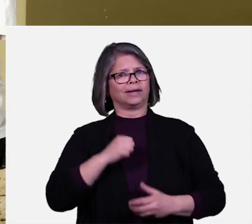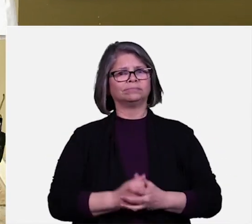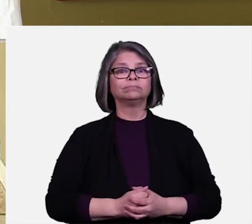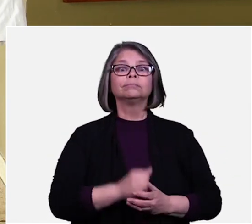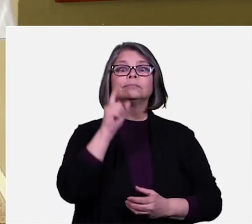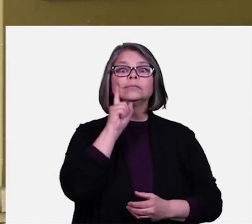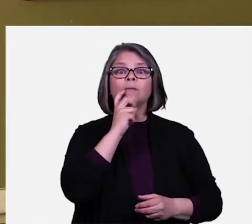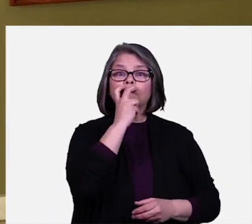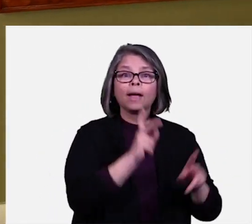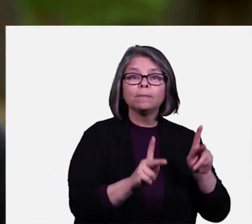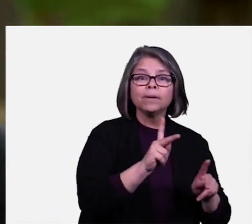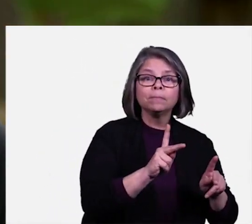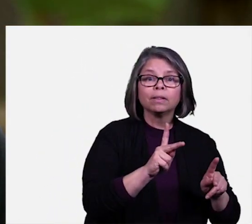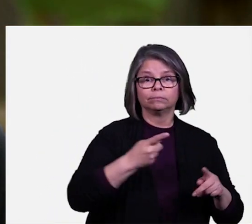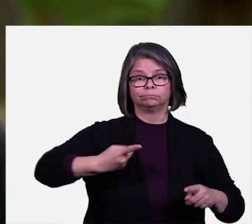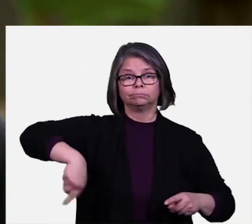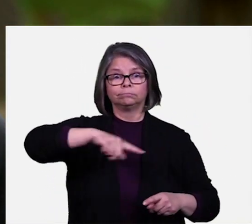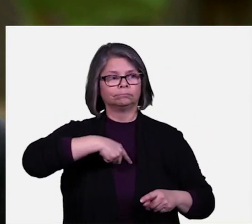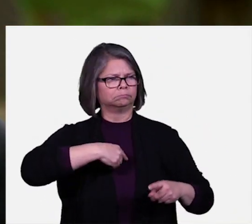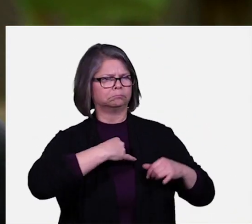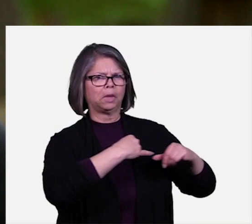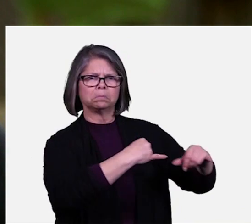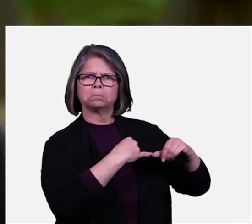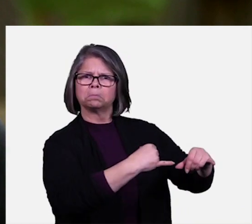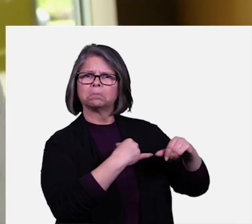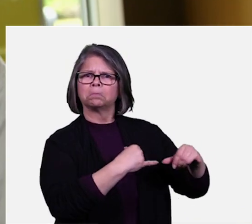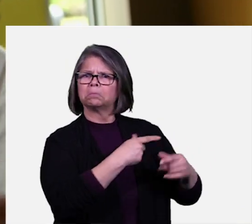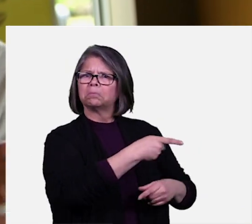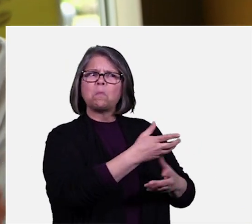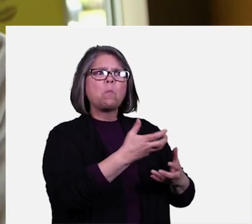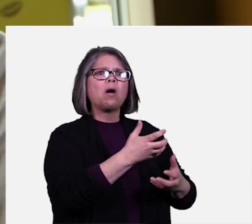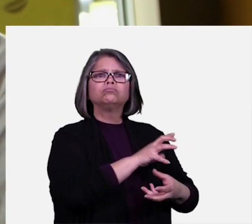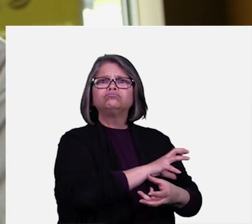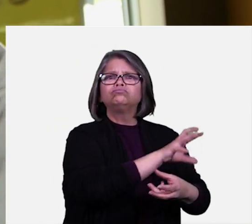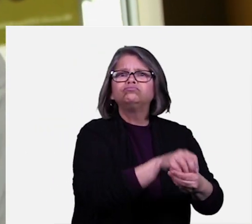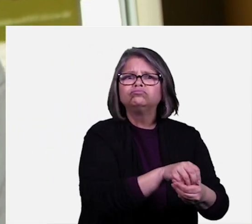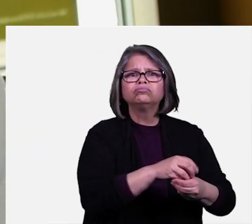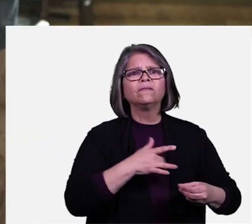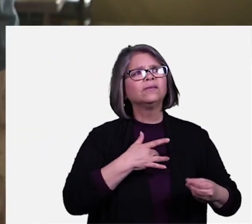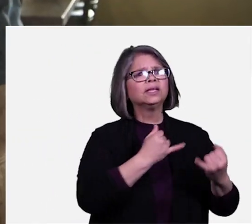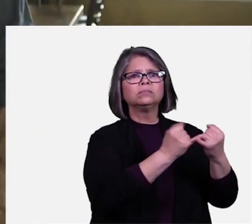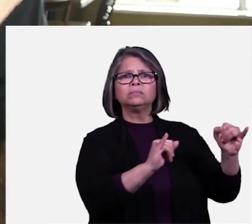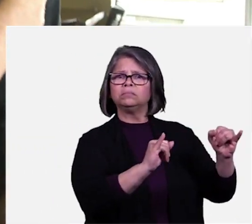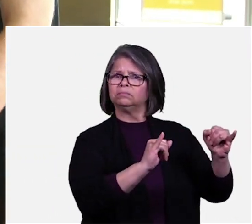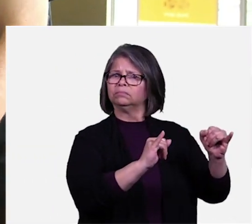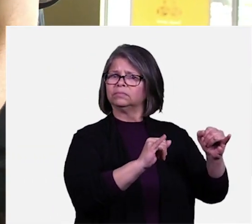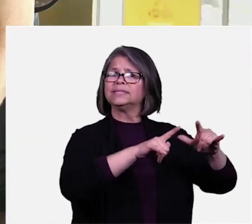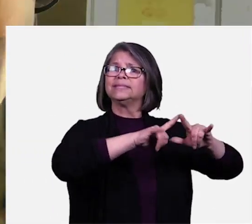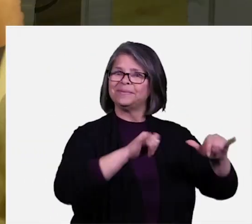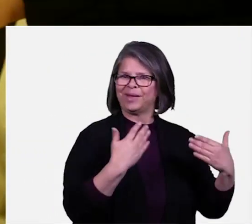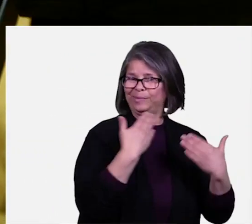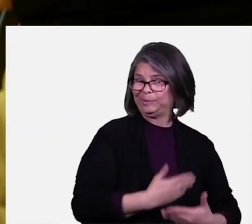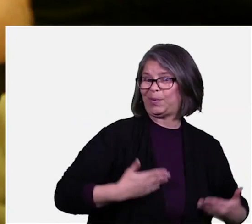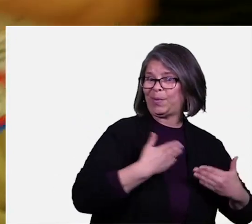to live a life that they really and truly deserve. They are like any of us. They just want to be involved and to